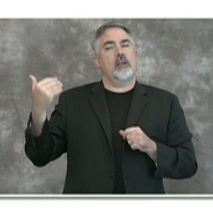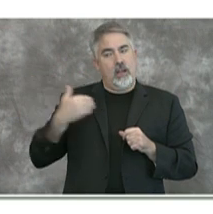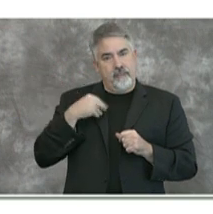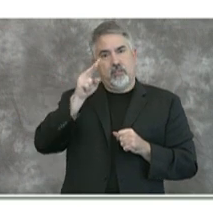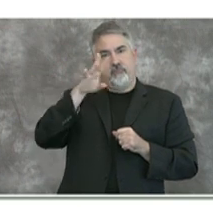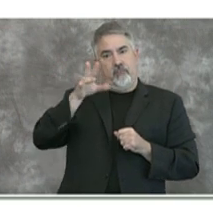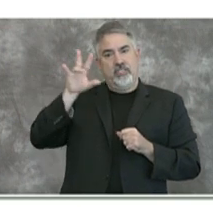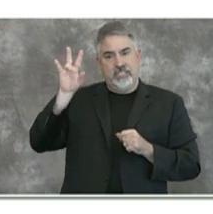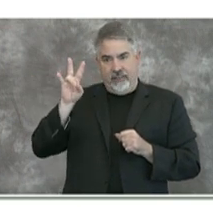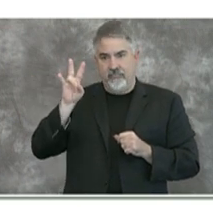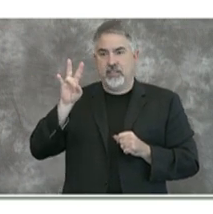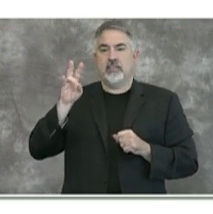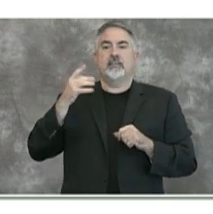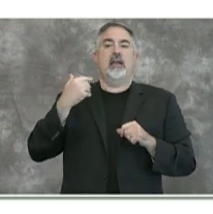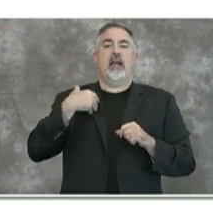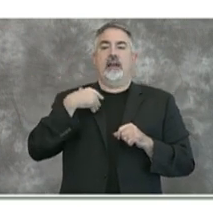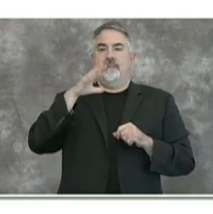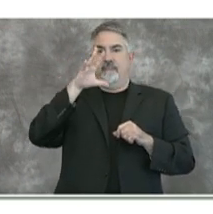You can call this number at